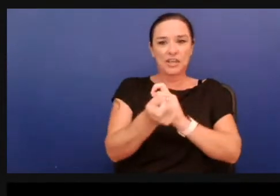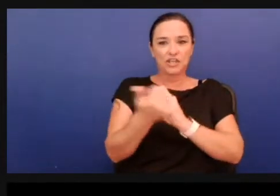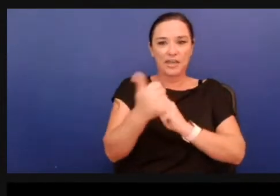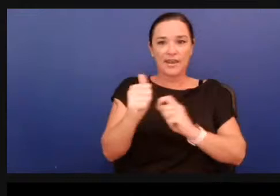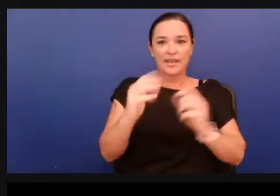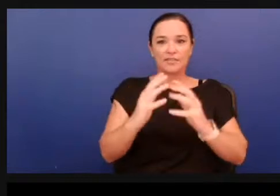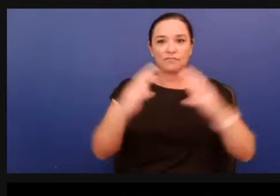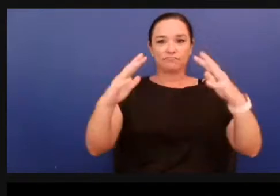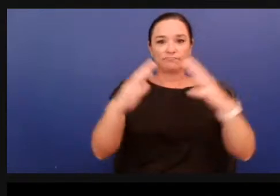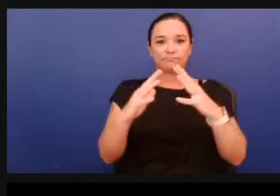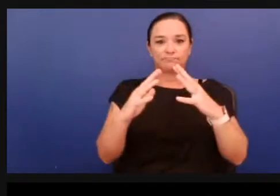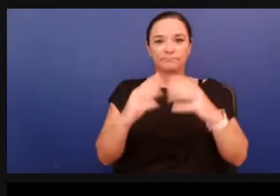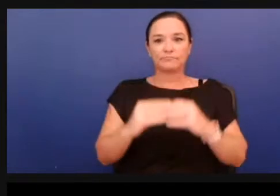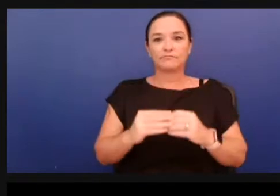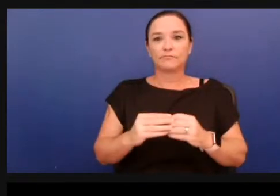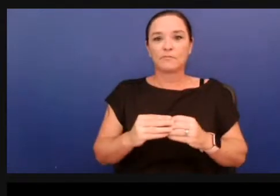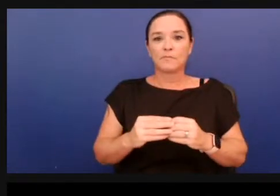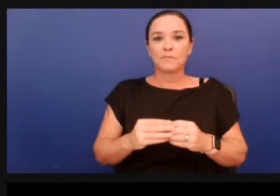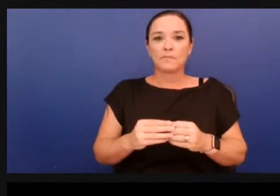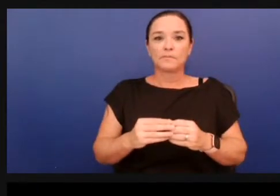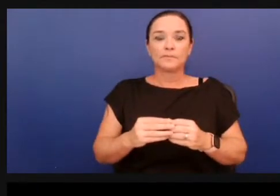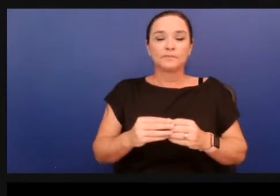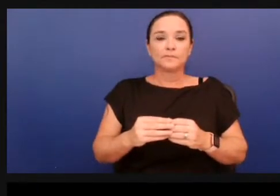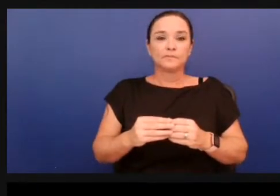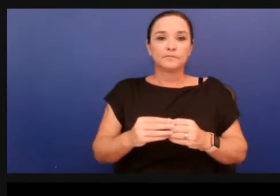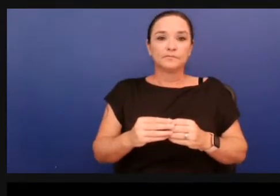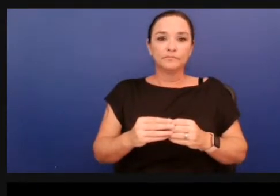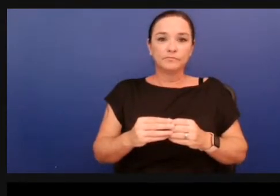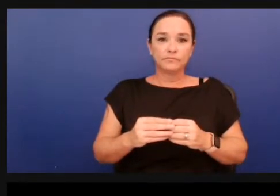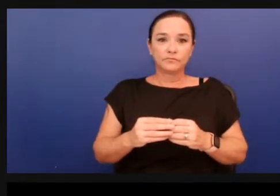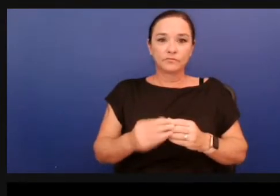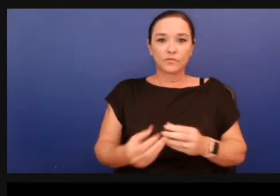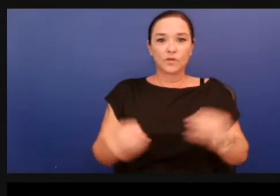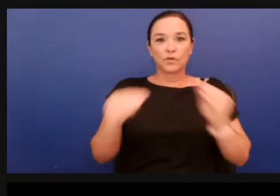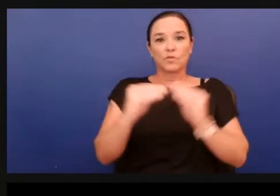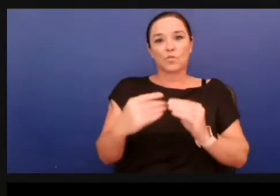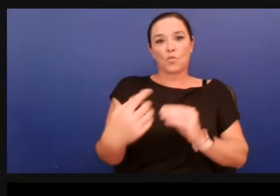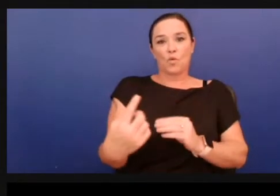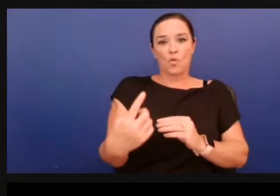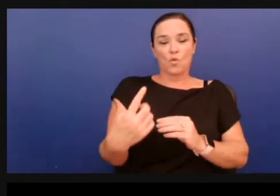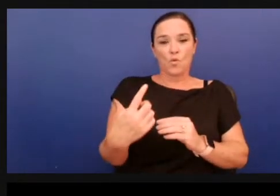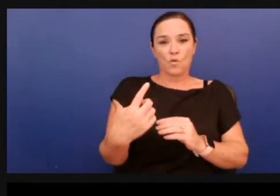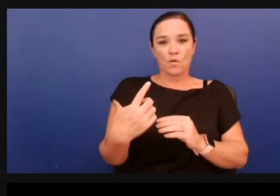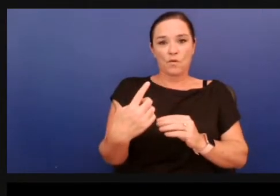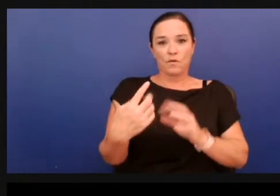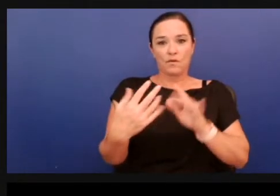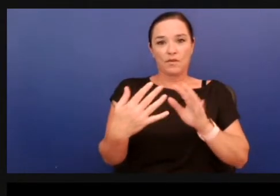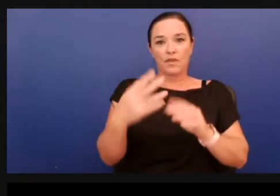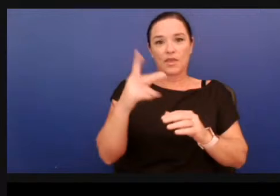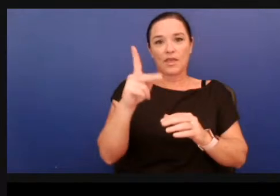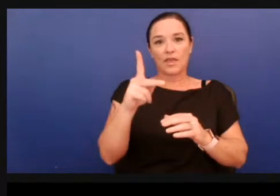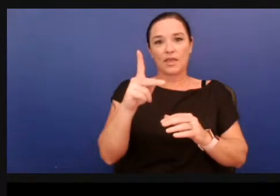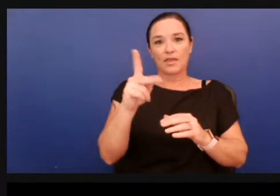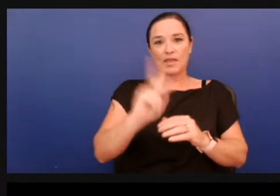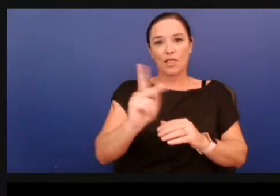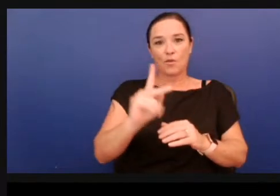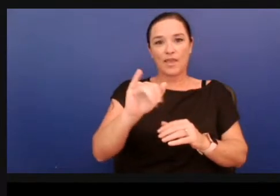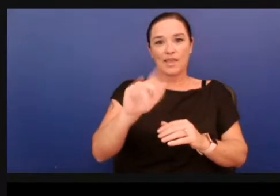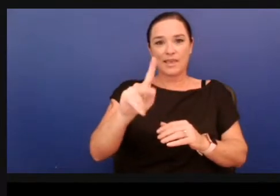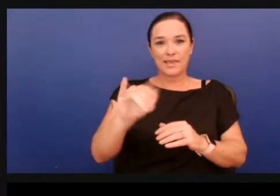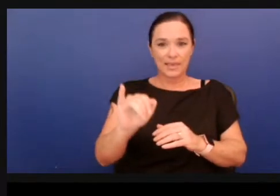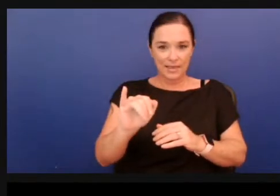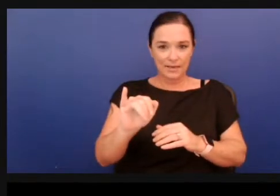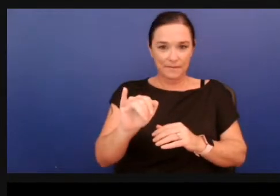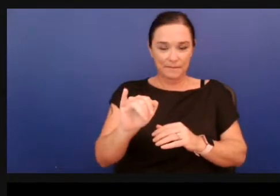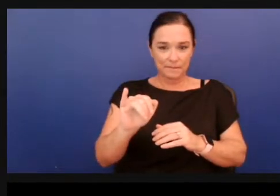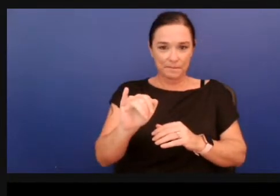people. There's one more that came back online, Kilauea here. And Kilauea is also paralleling the